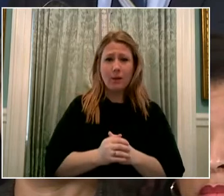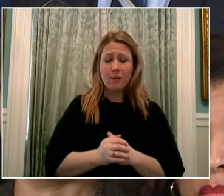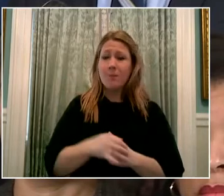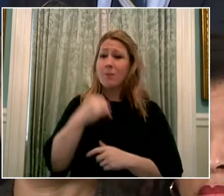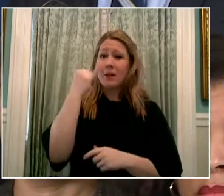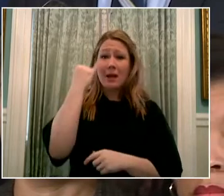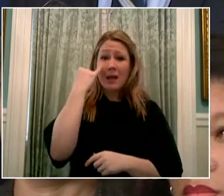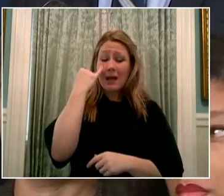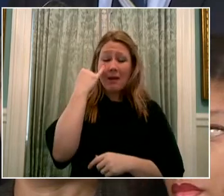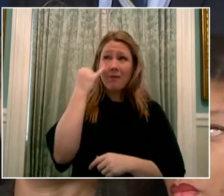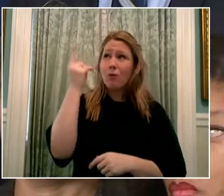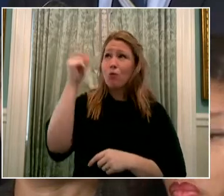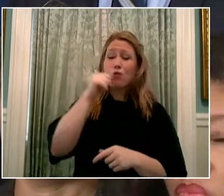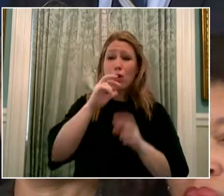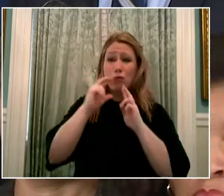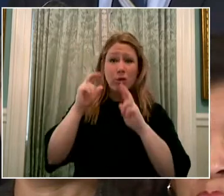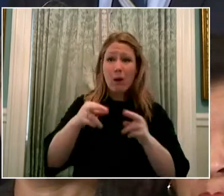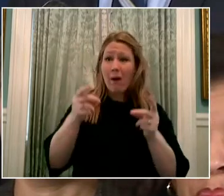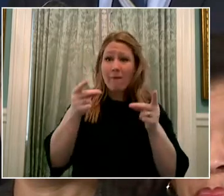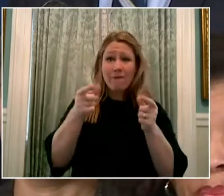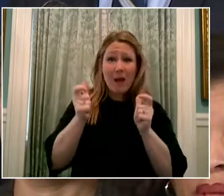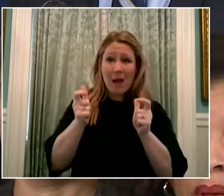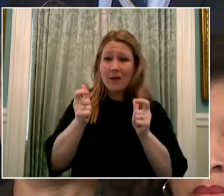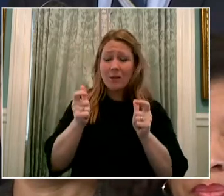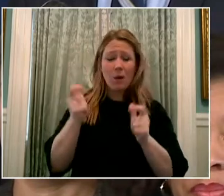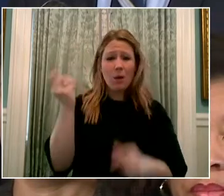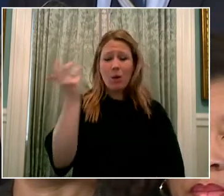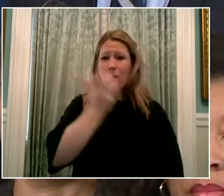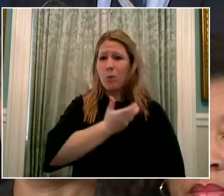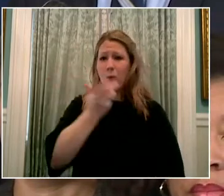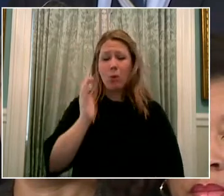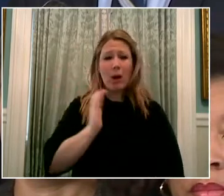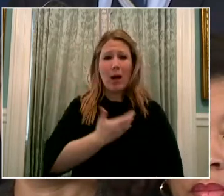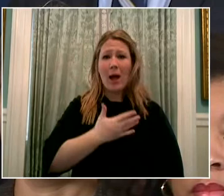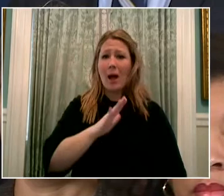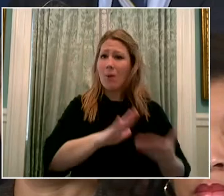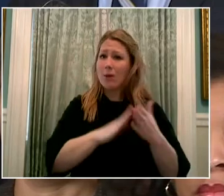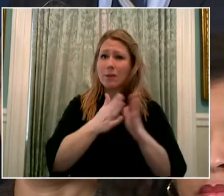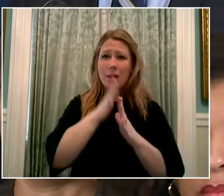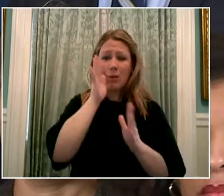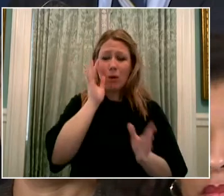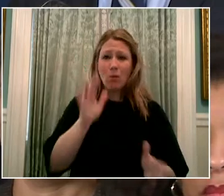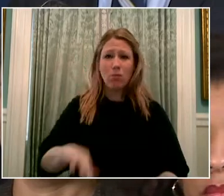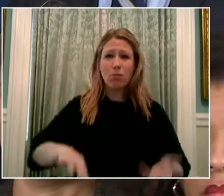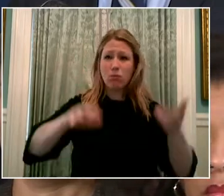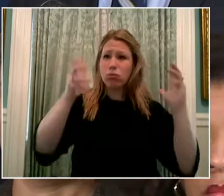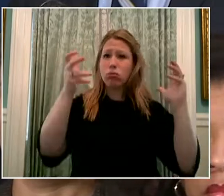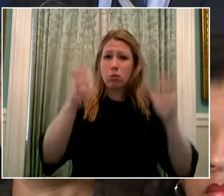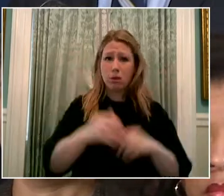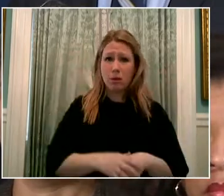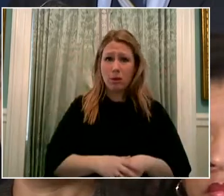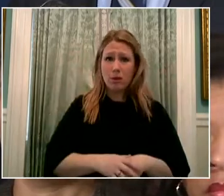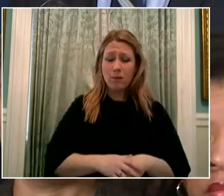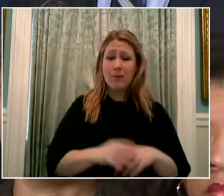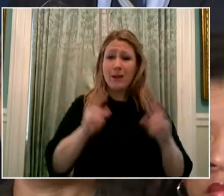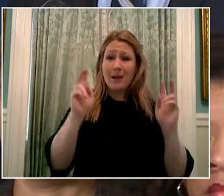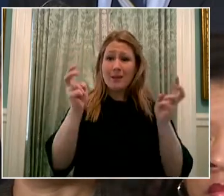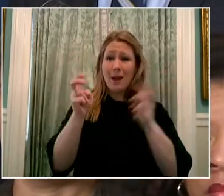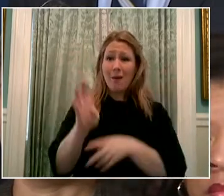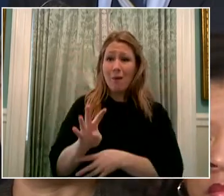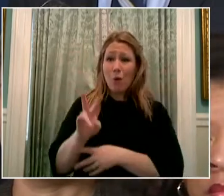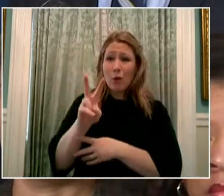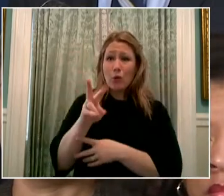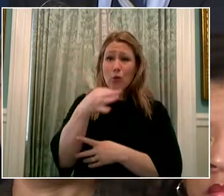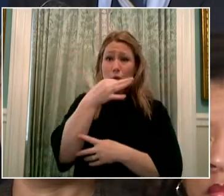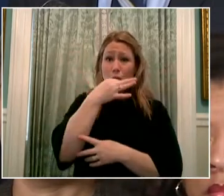quick response. Title 42 is getting ready to be released. What do you think is going to happen? Thousands of people are waiting